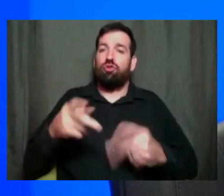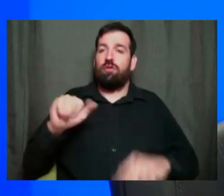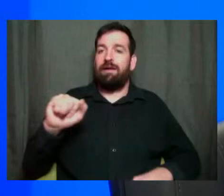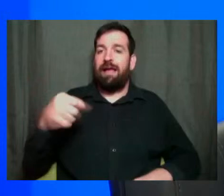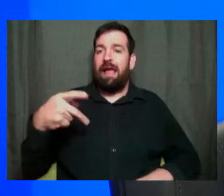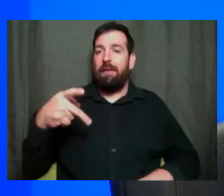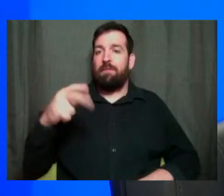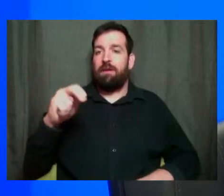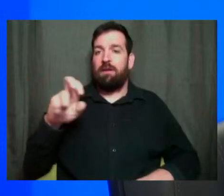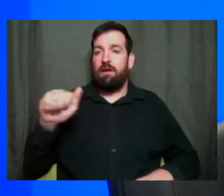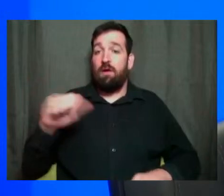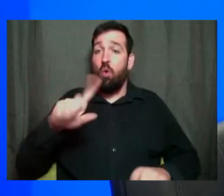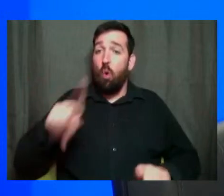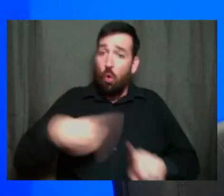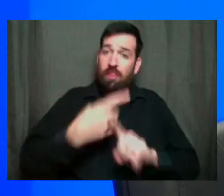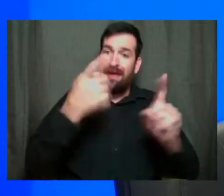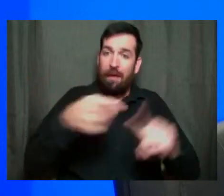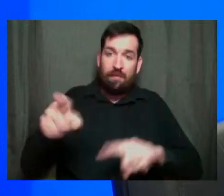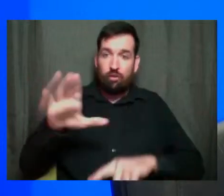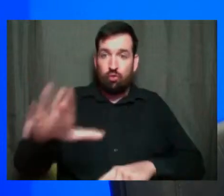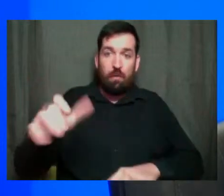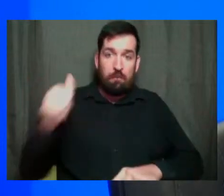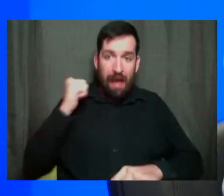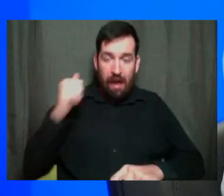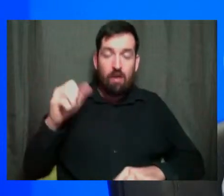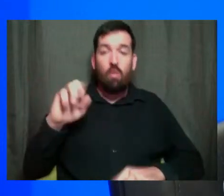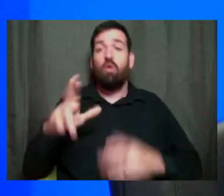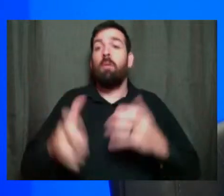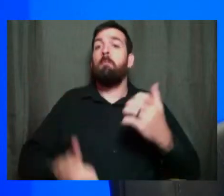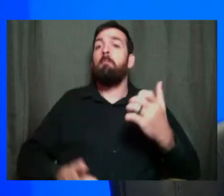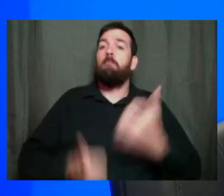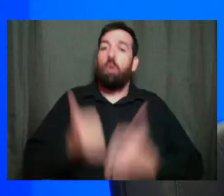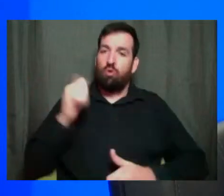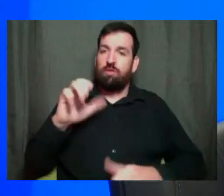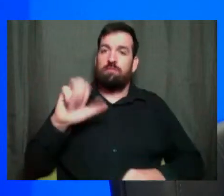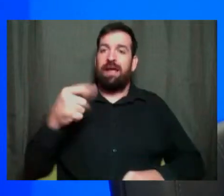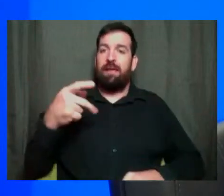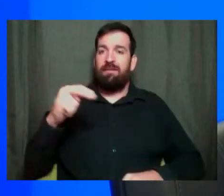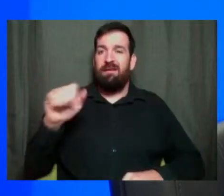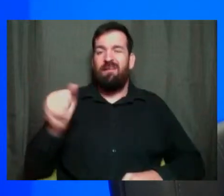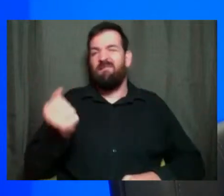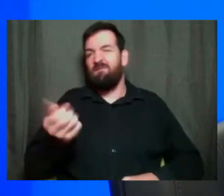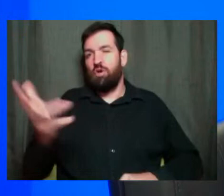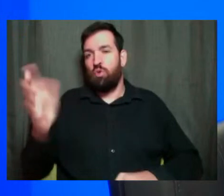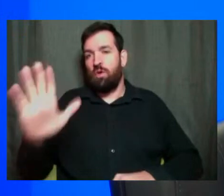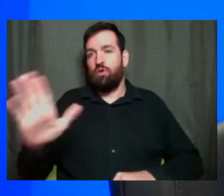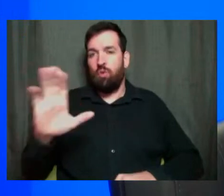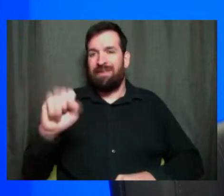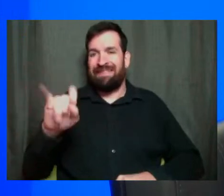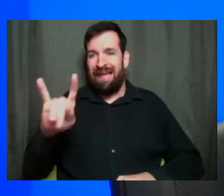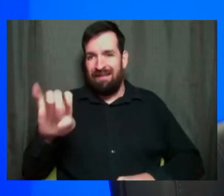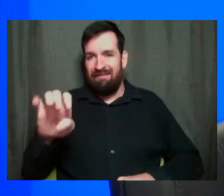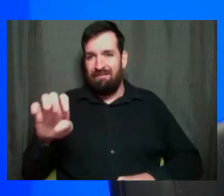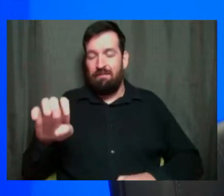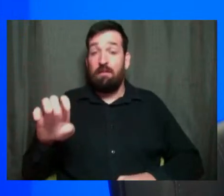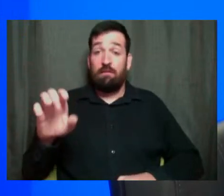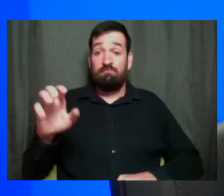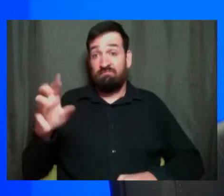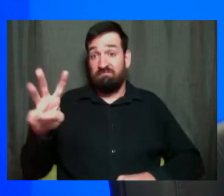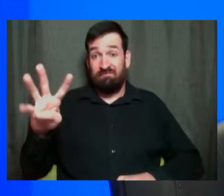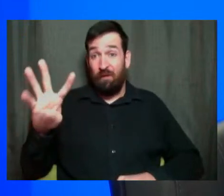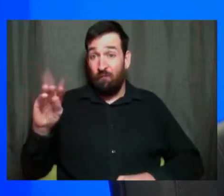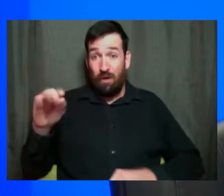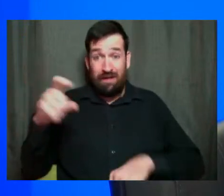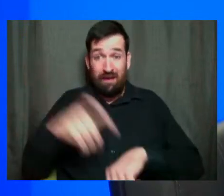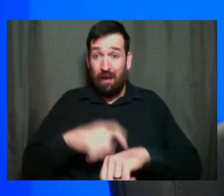only occurs on your back or the vast majority of the apnea. You may have a few on your side, and you'll see these patients. It's 40 times an hour on their back, and